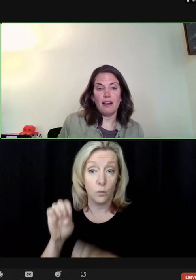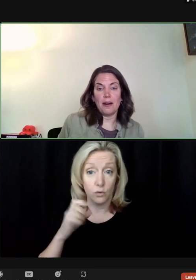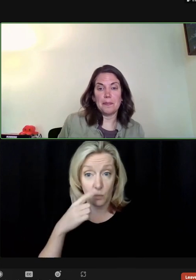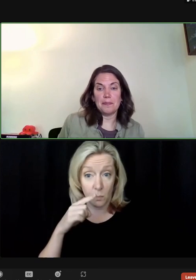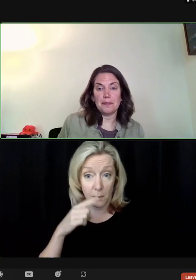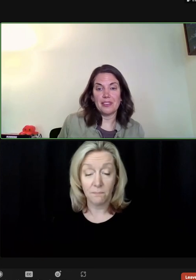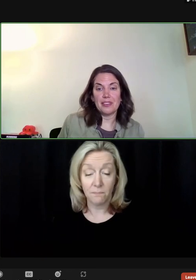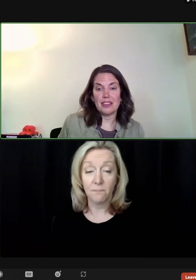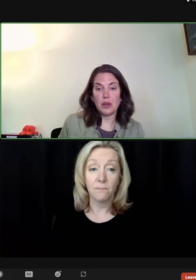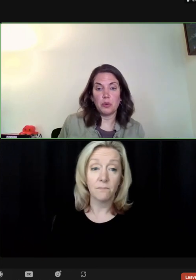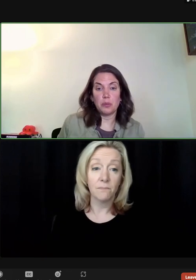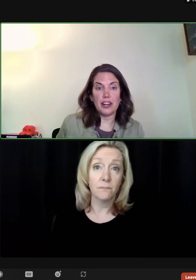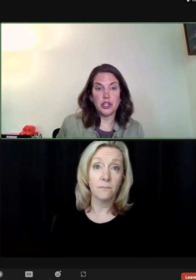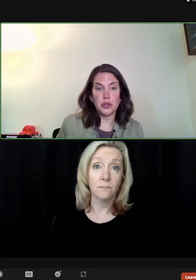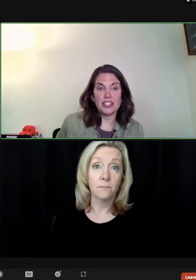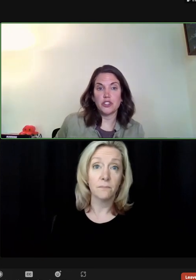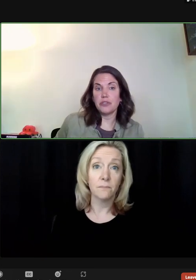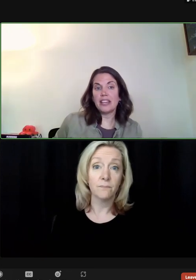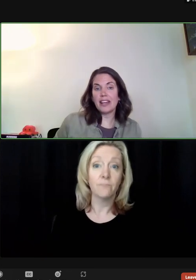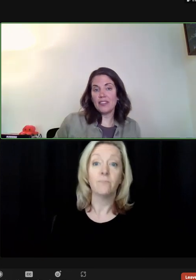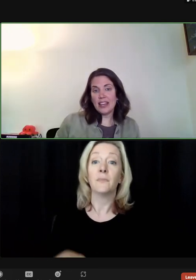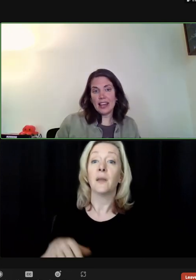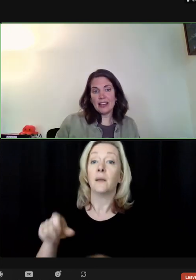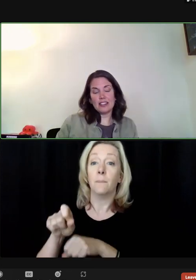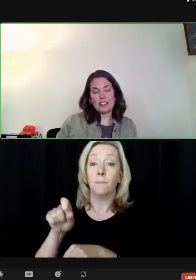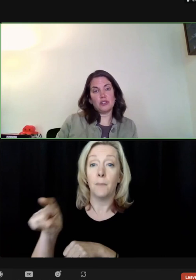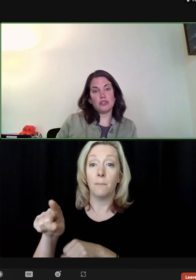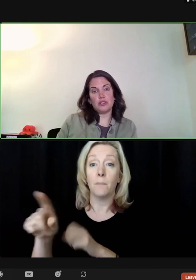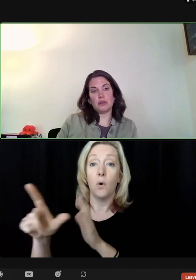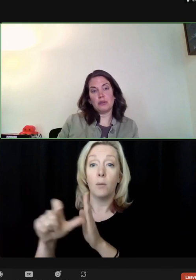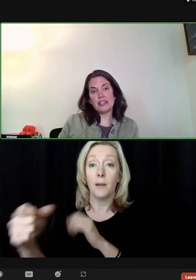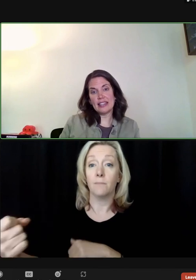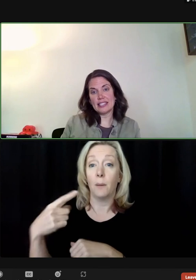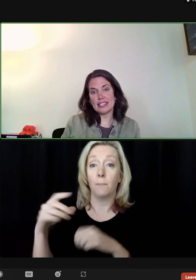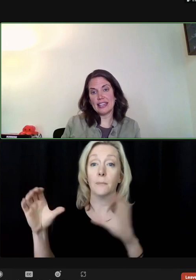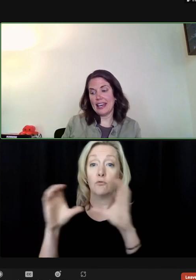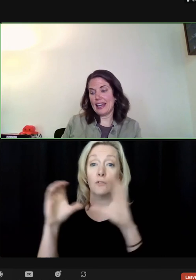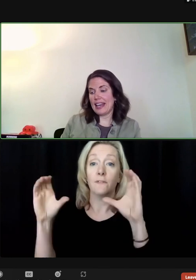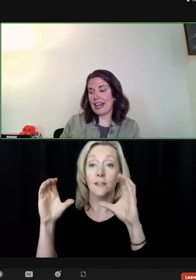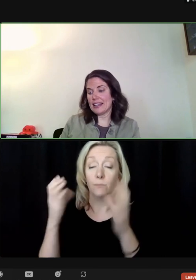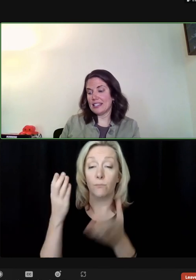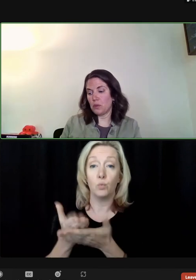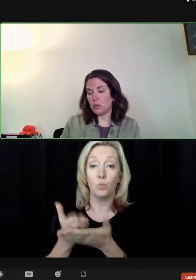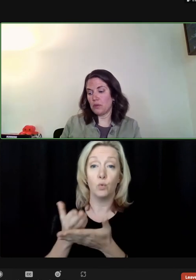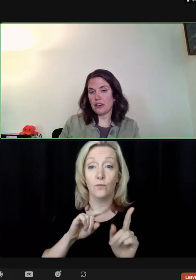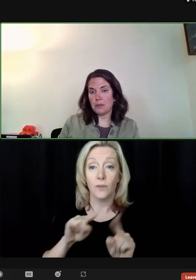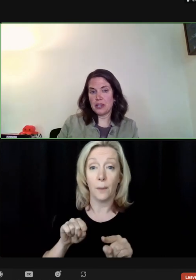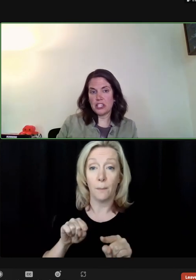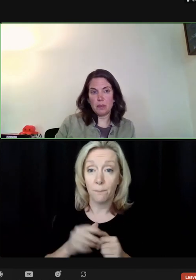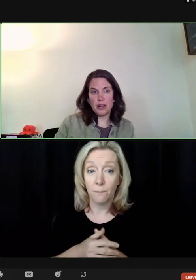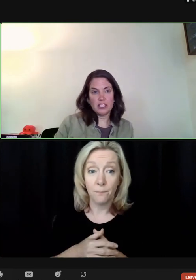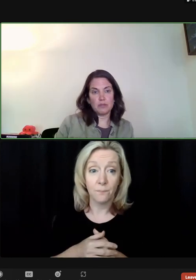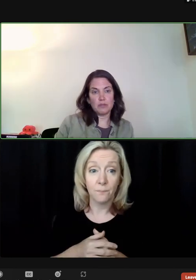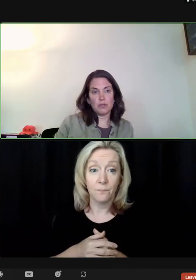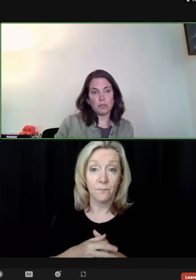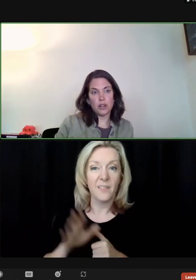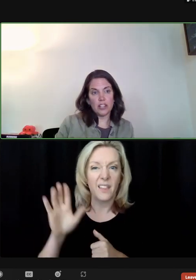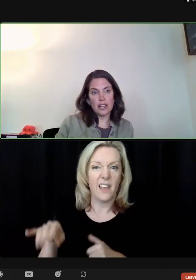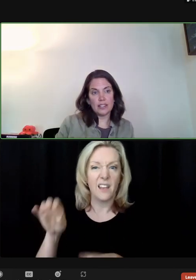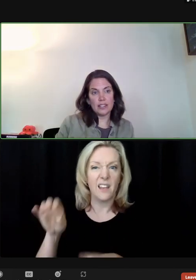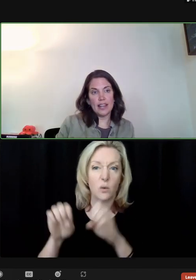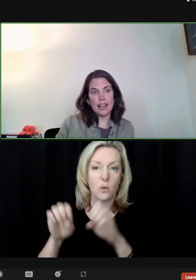evaluation, they will provide you with a certificate at the end as soon as you complete it. And it will very much help